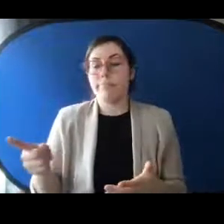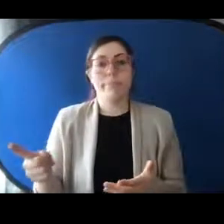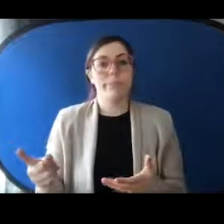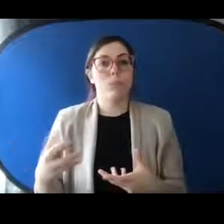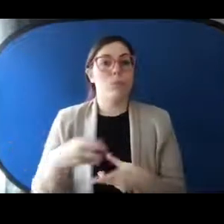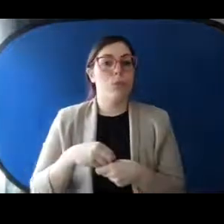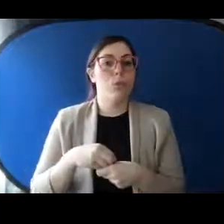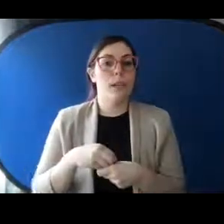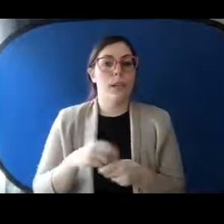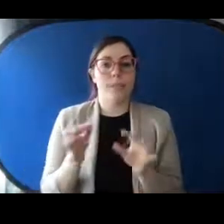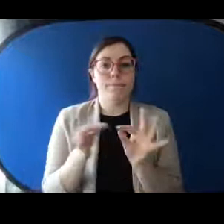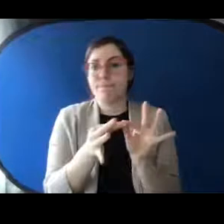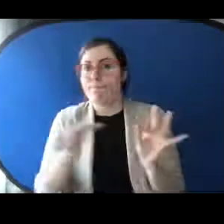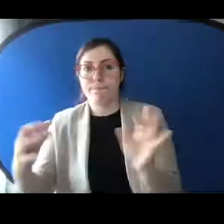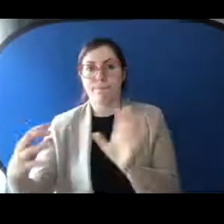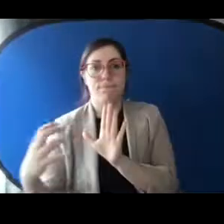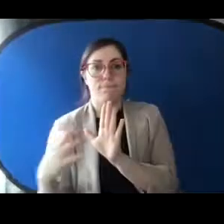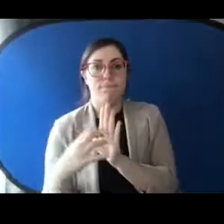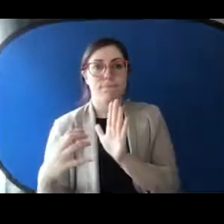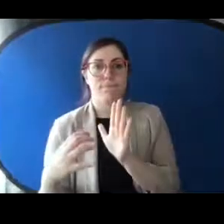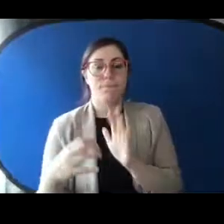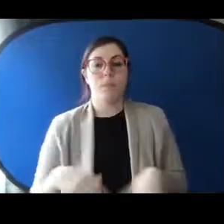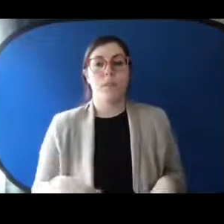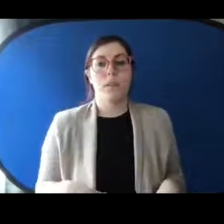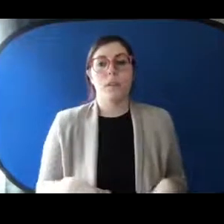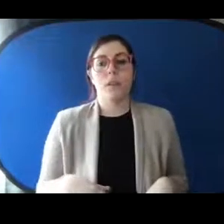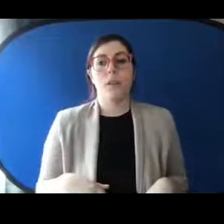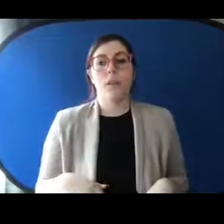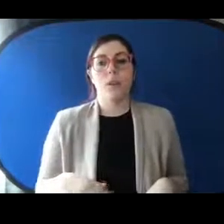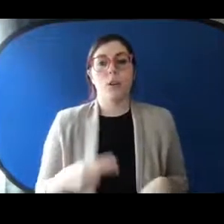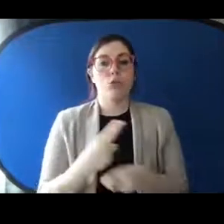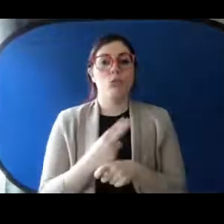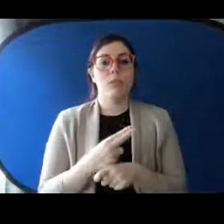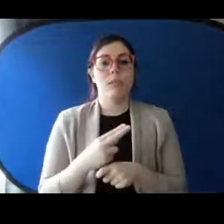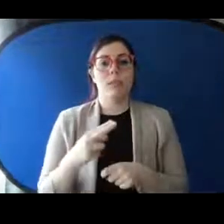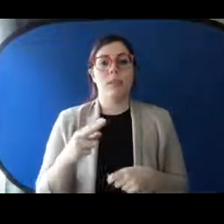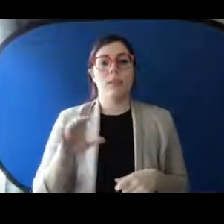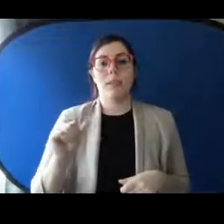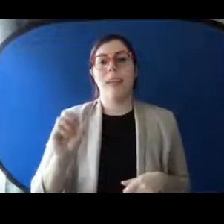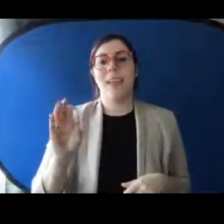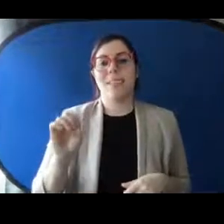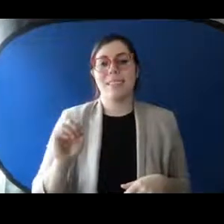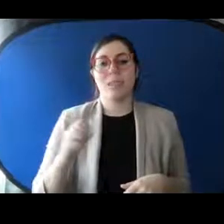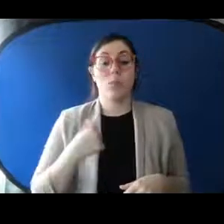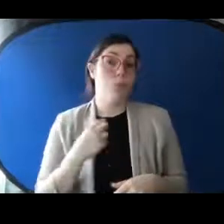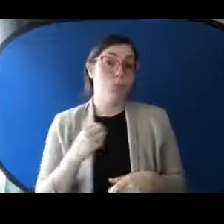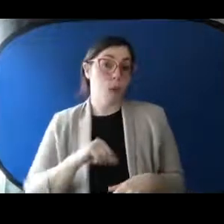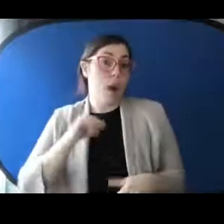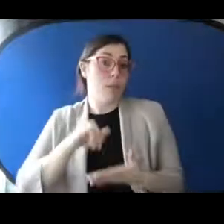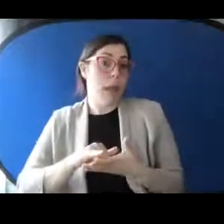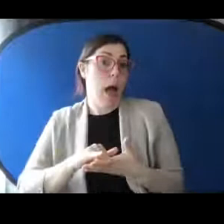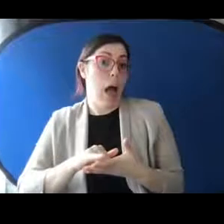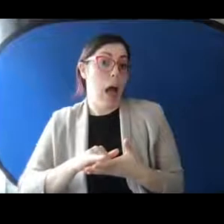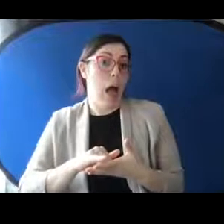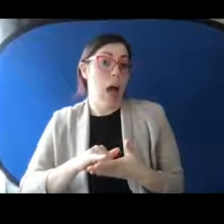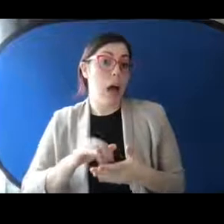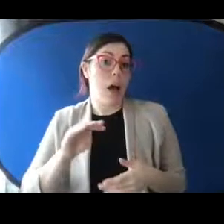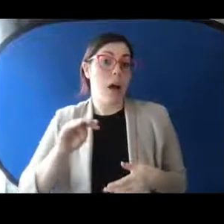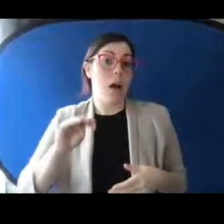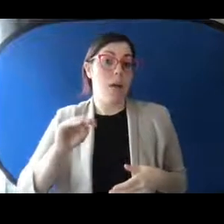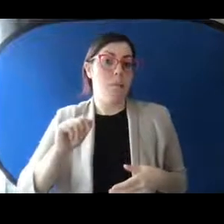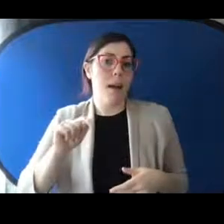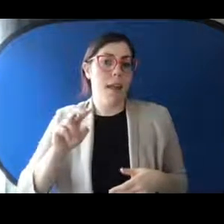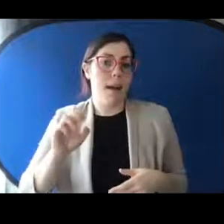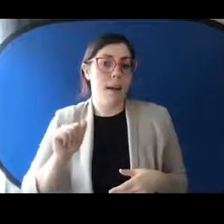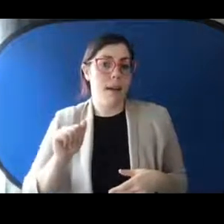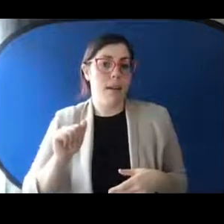case statement in the metadata. Now, we were quite proud of the metadata. It was the first time we'd actually done ISO metadata when we put this together,